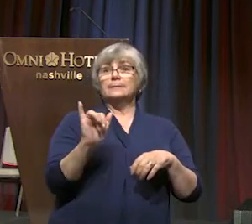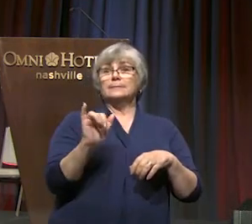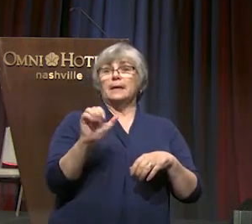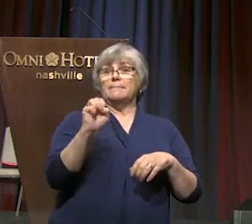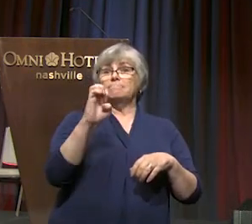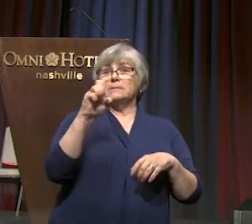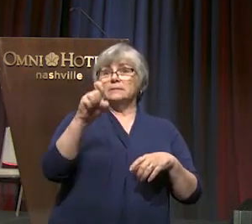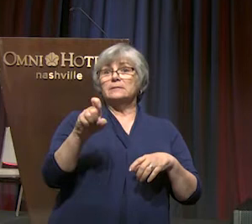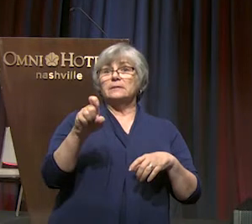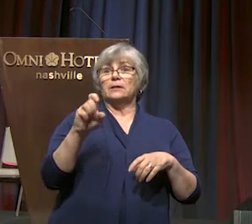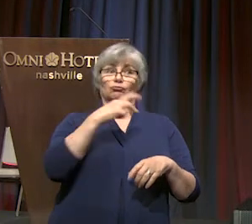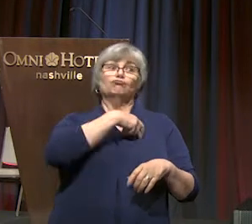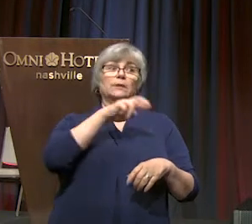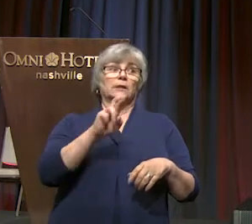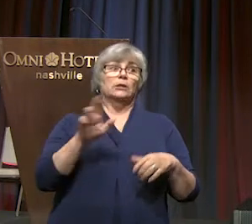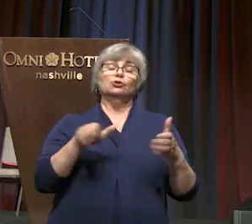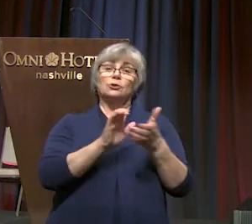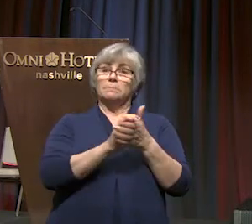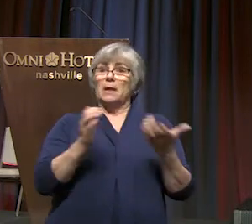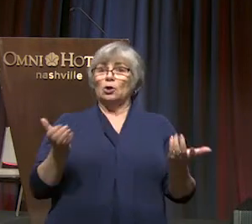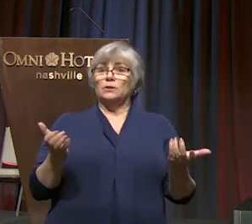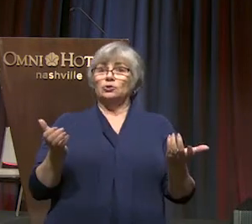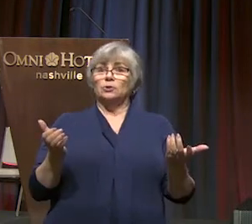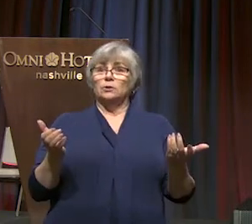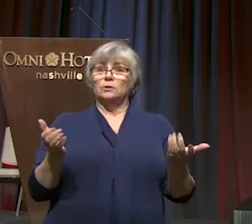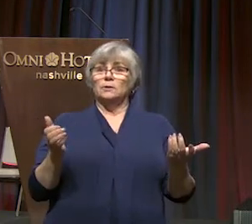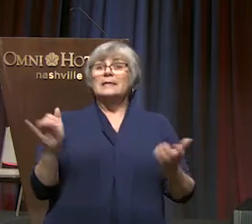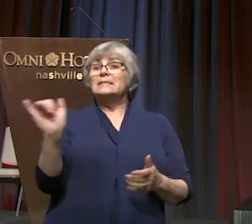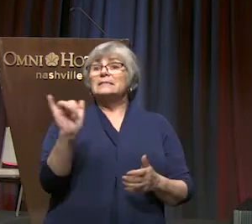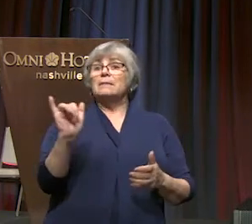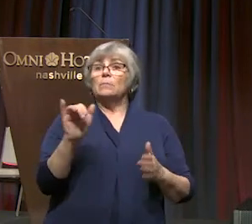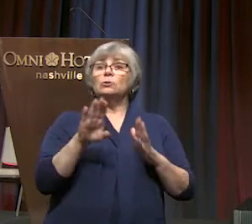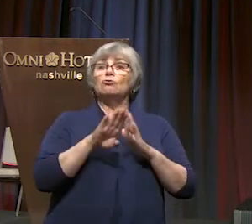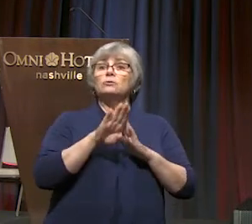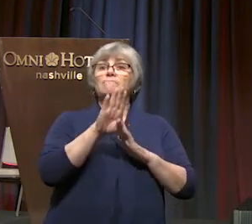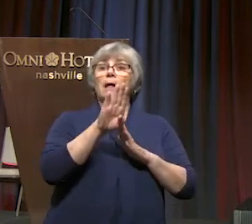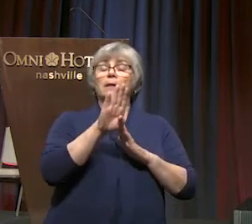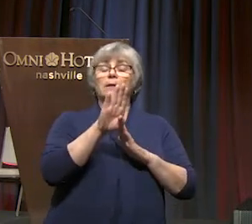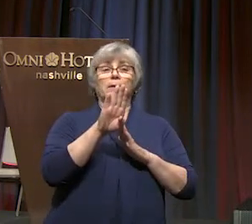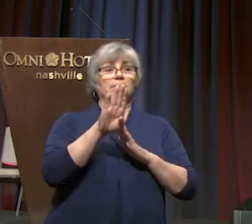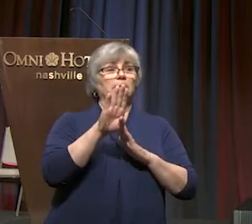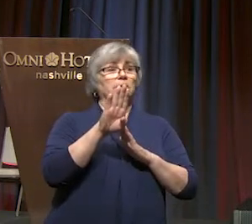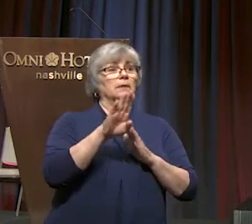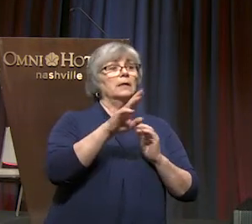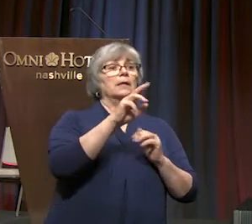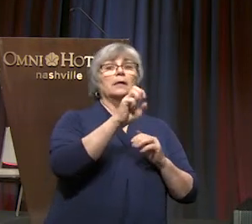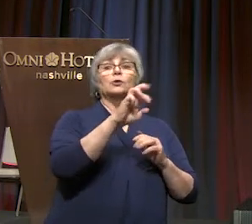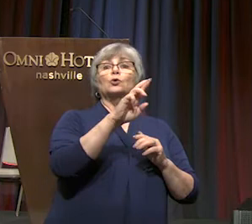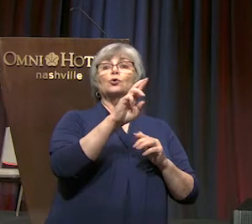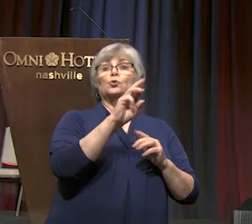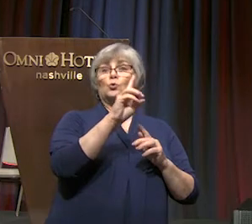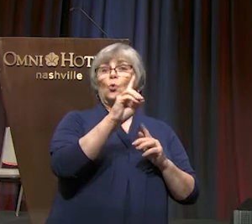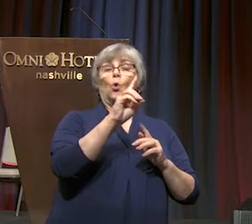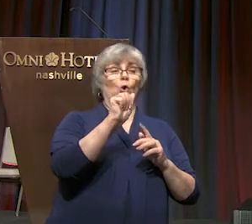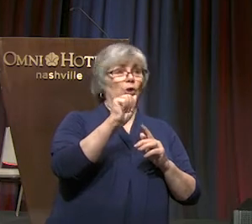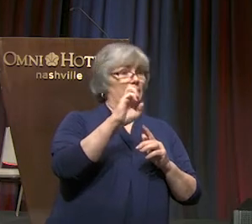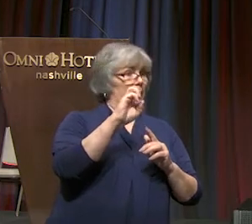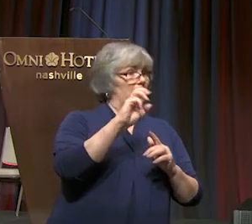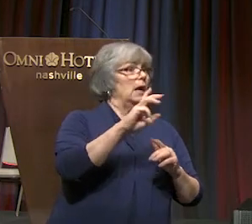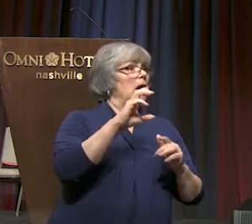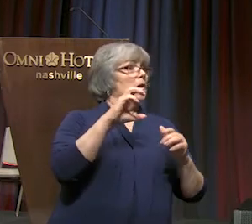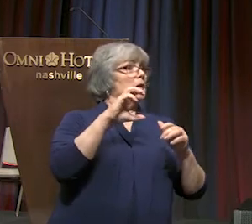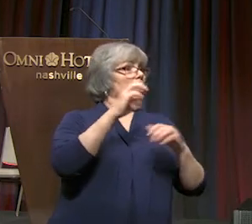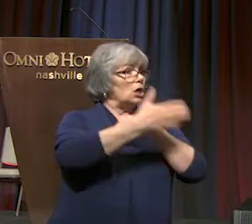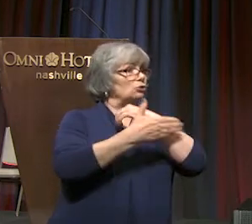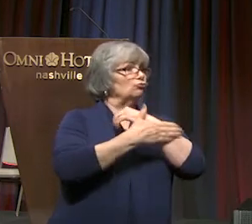religious marriages. Similar developments have taken place in the other Nordic countries, and most